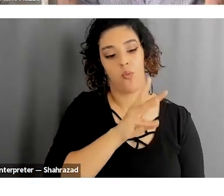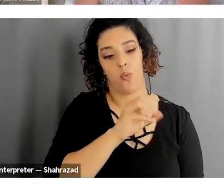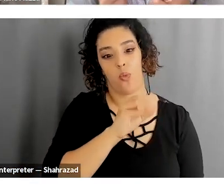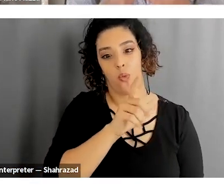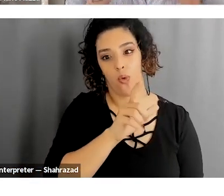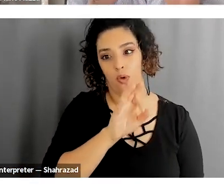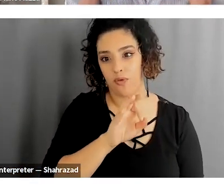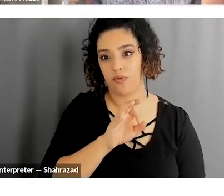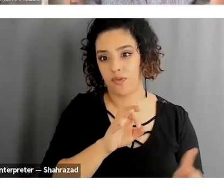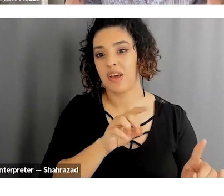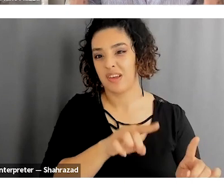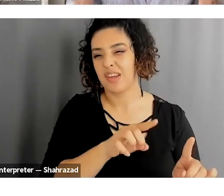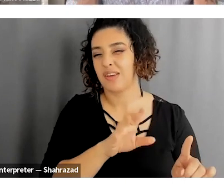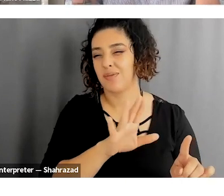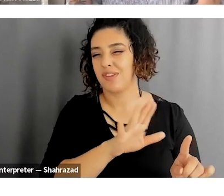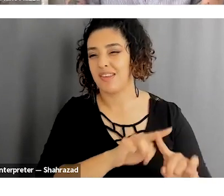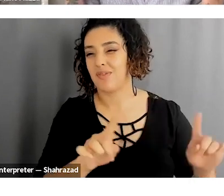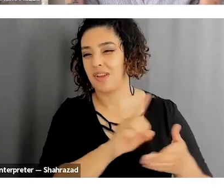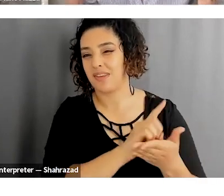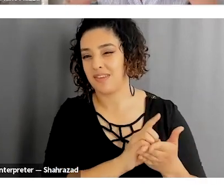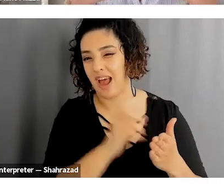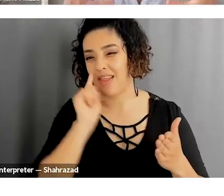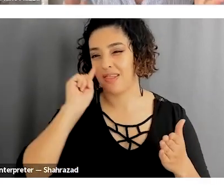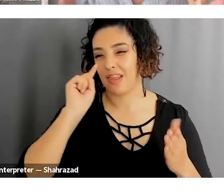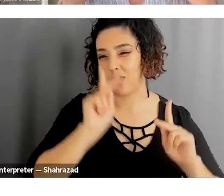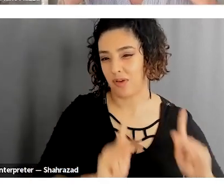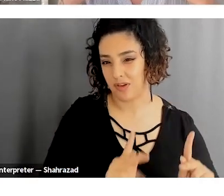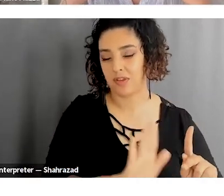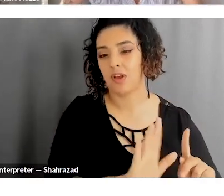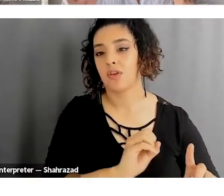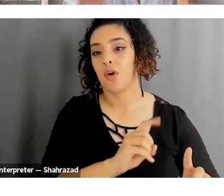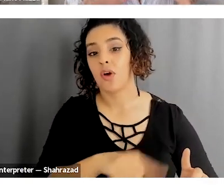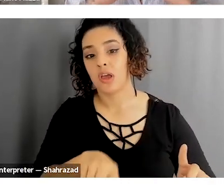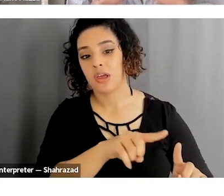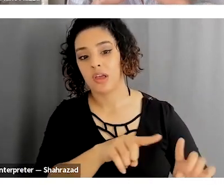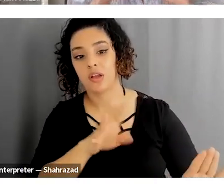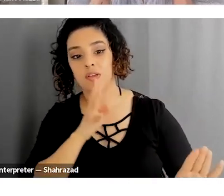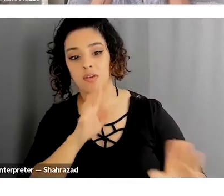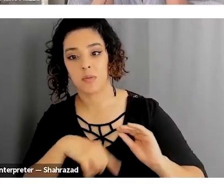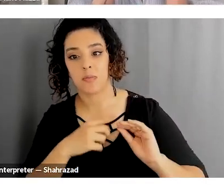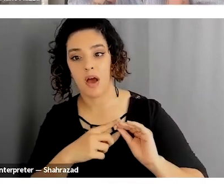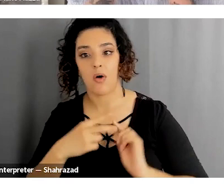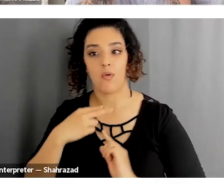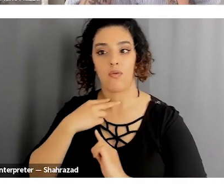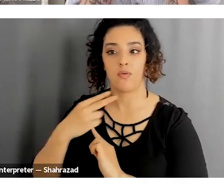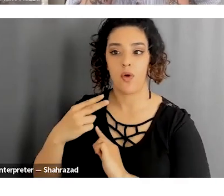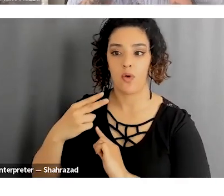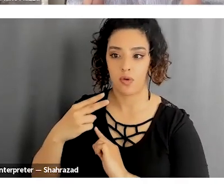really worked on creating the theory of cosmopolitan localism. So thinking about ways